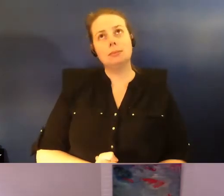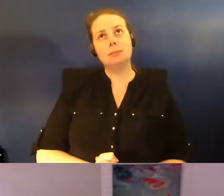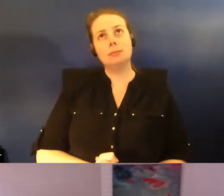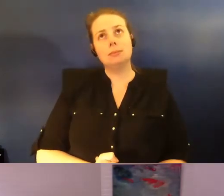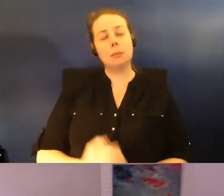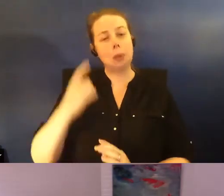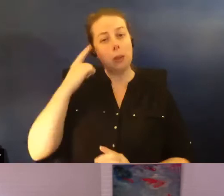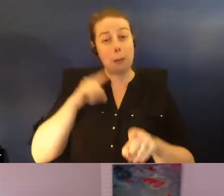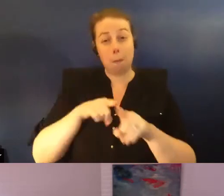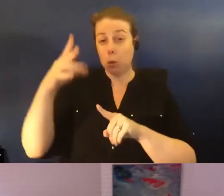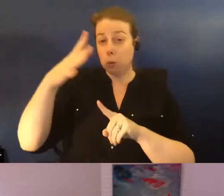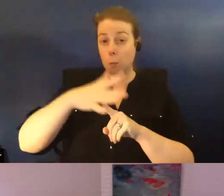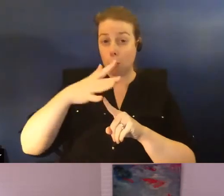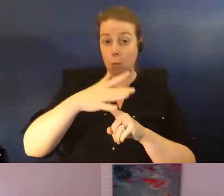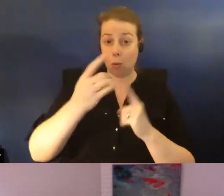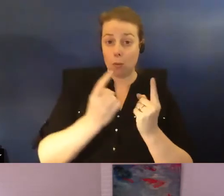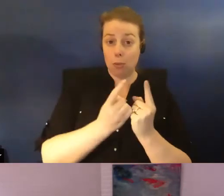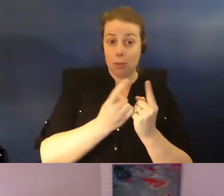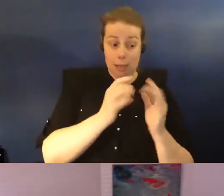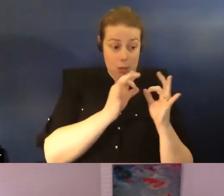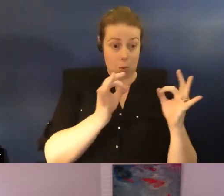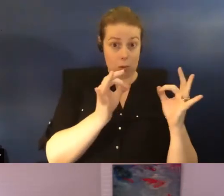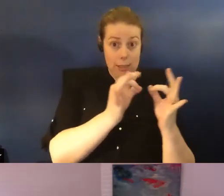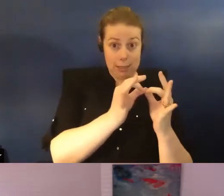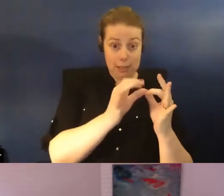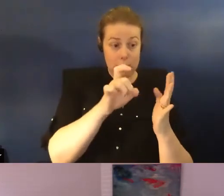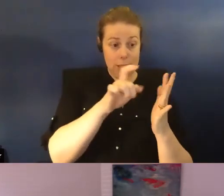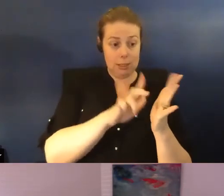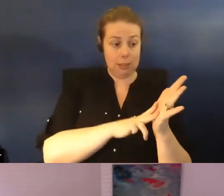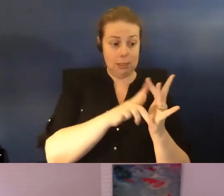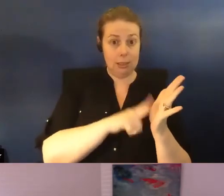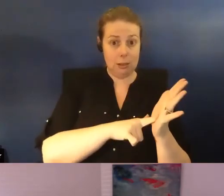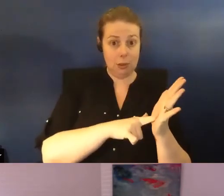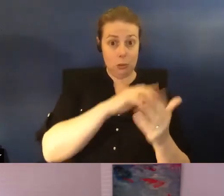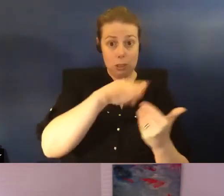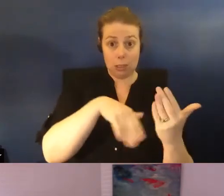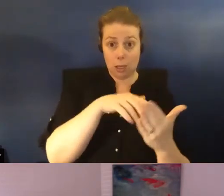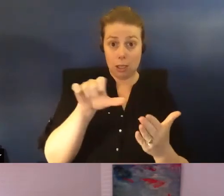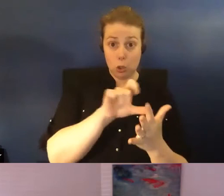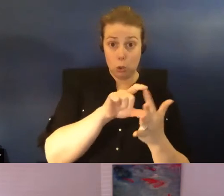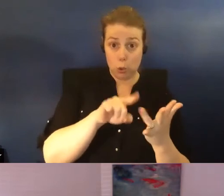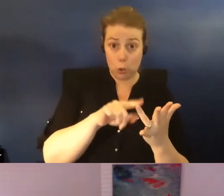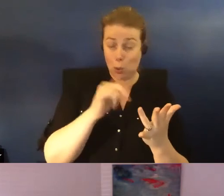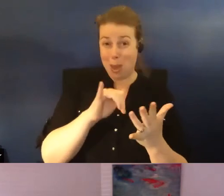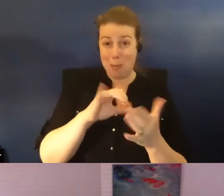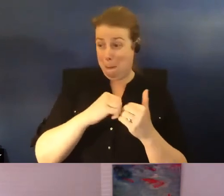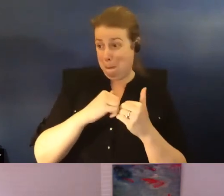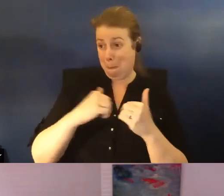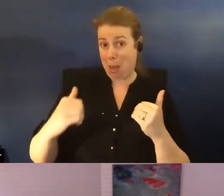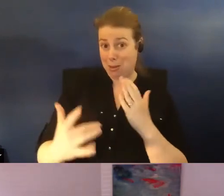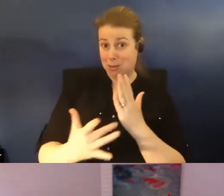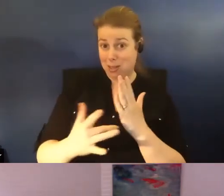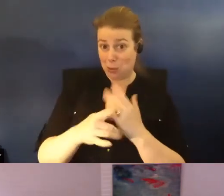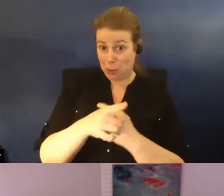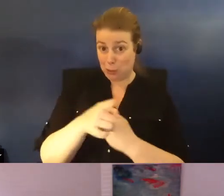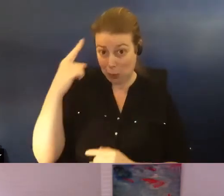thing that civil society organisations can do, and it might sound like it has absolutely nothing whatsoever to do with technology, but is